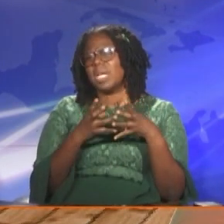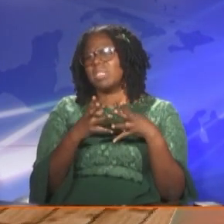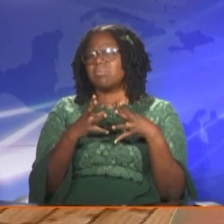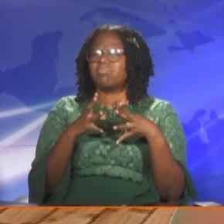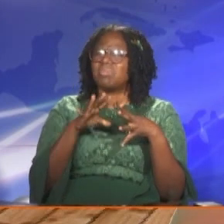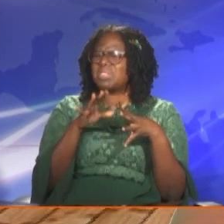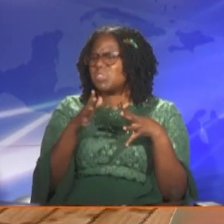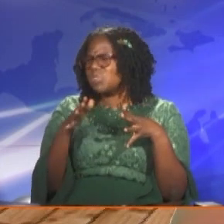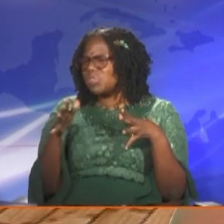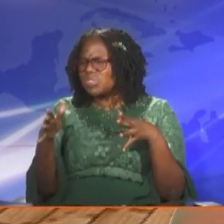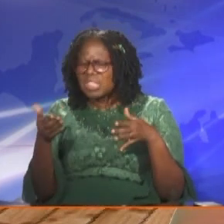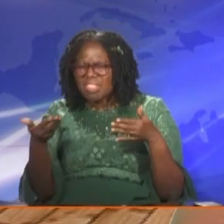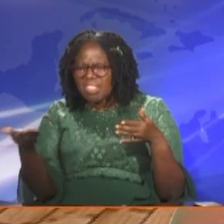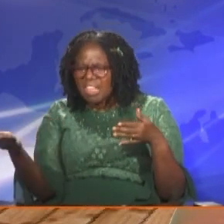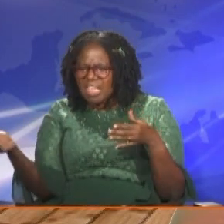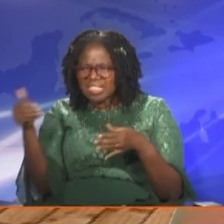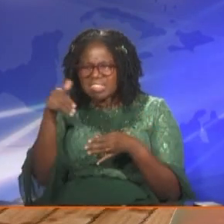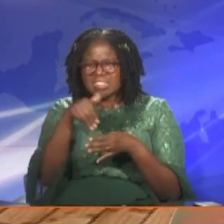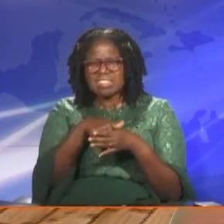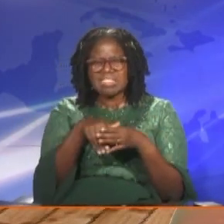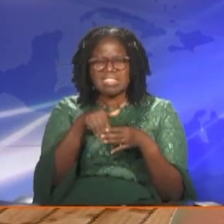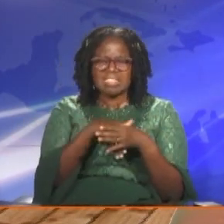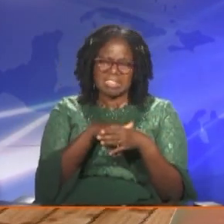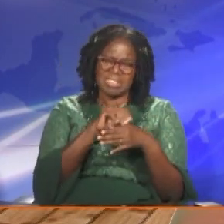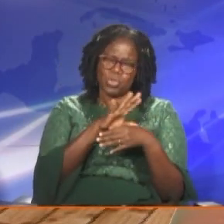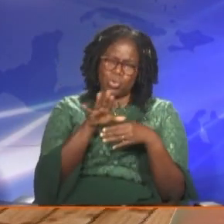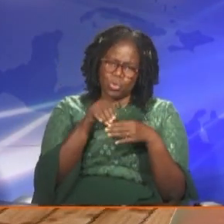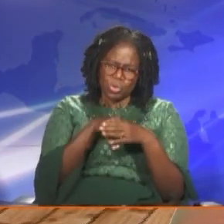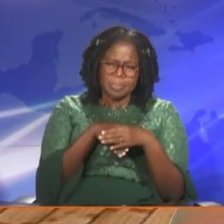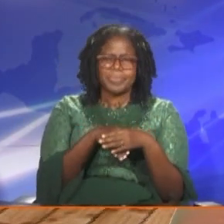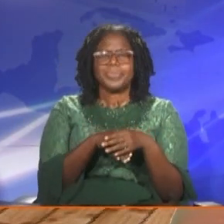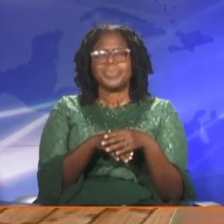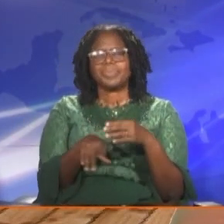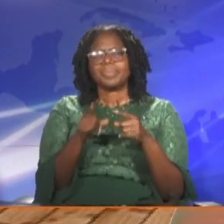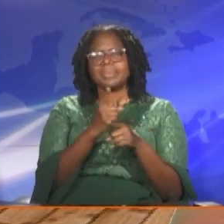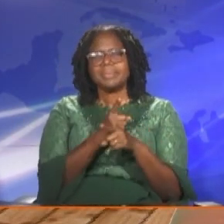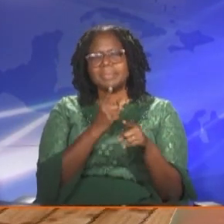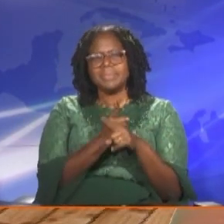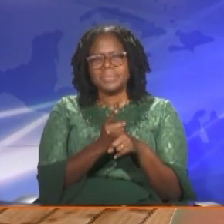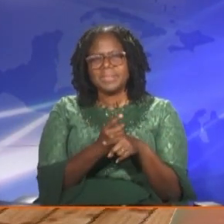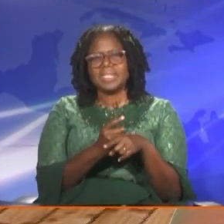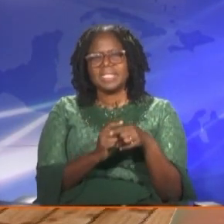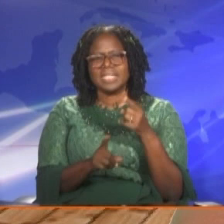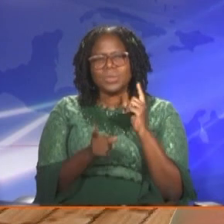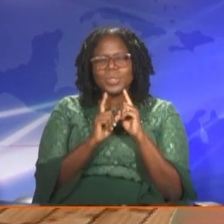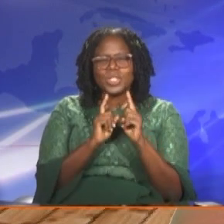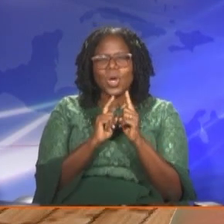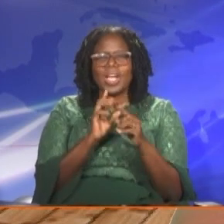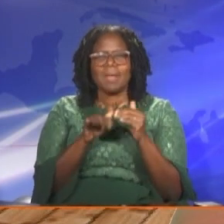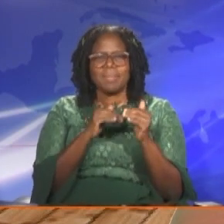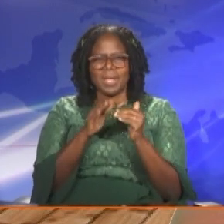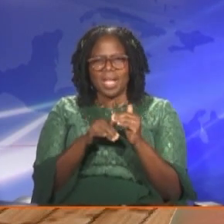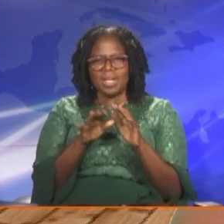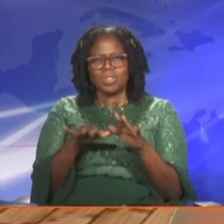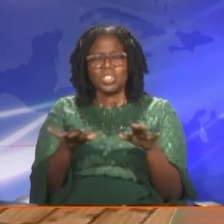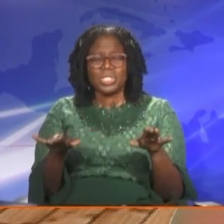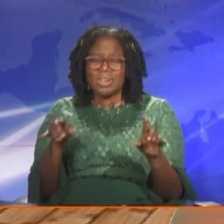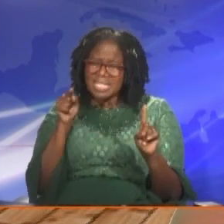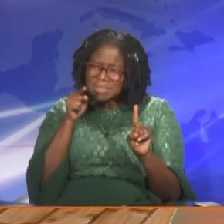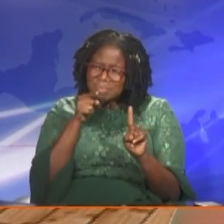in any society because many factors come into play when you're looking at poverty. For children